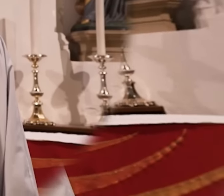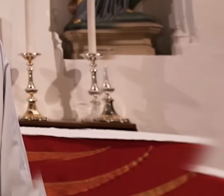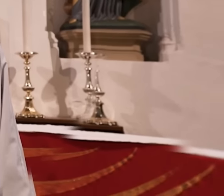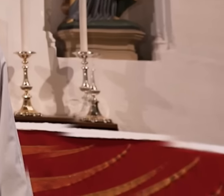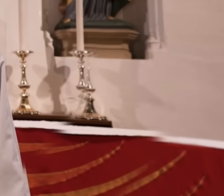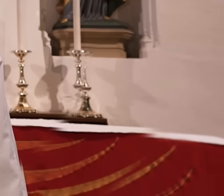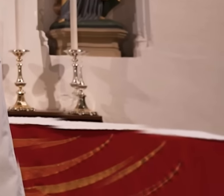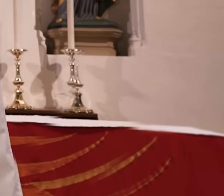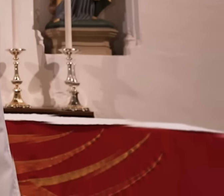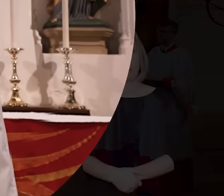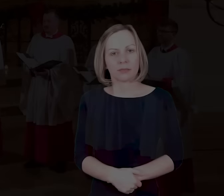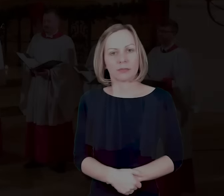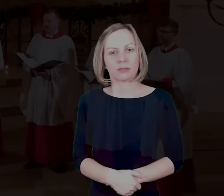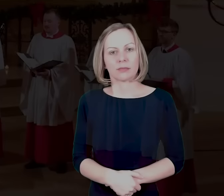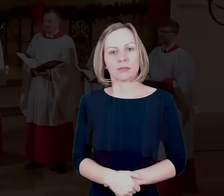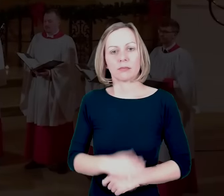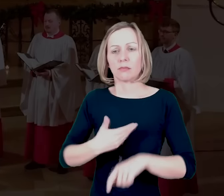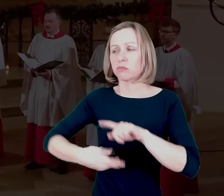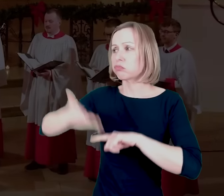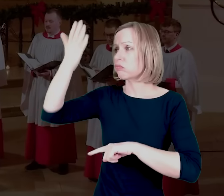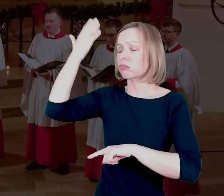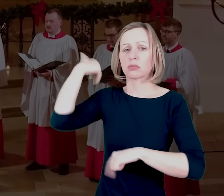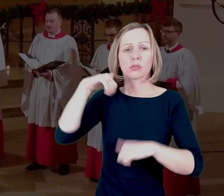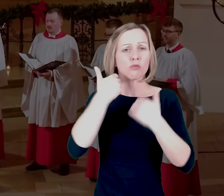new. Amen.